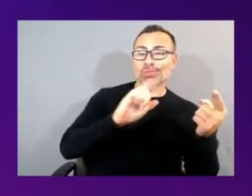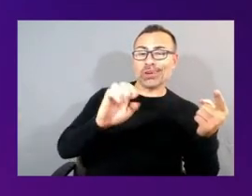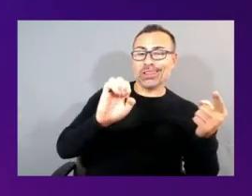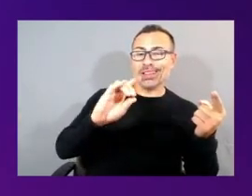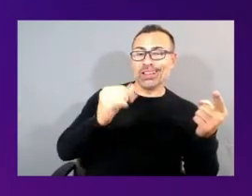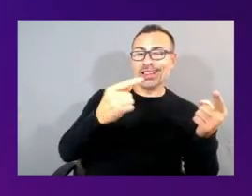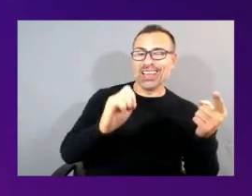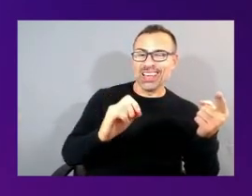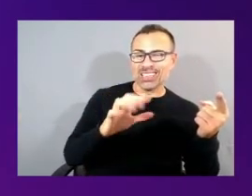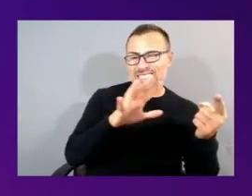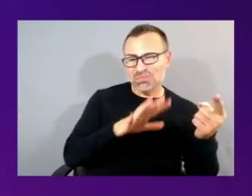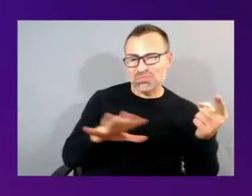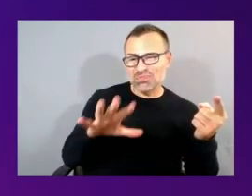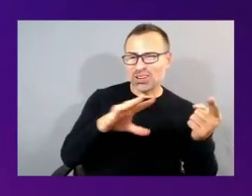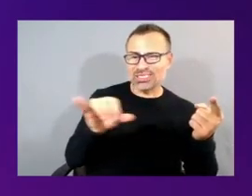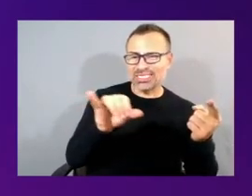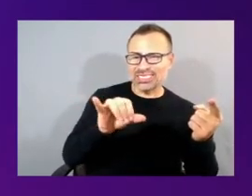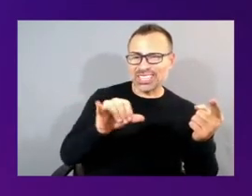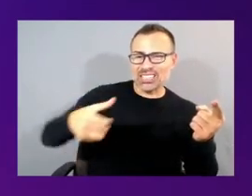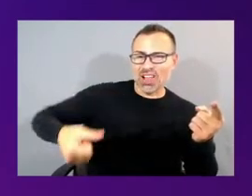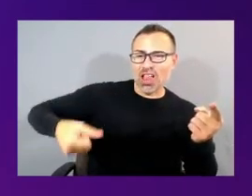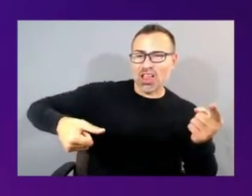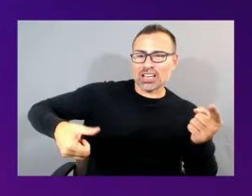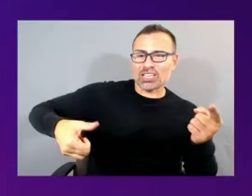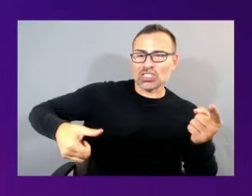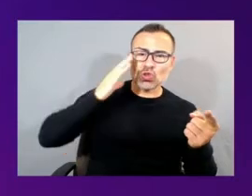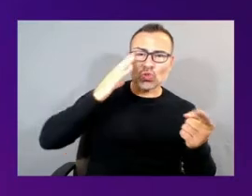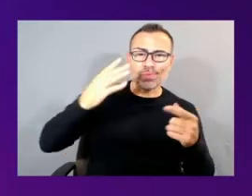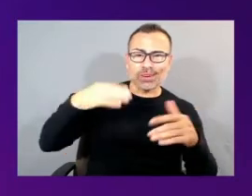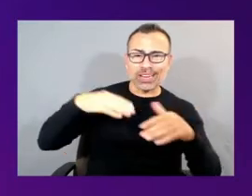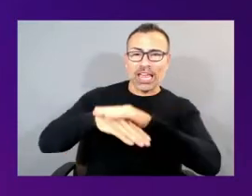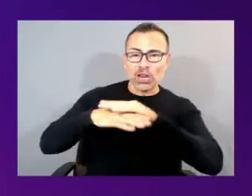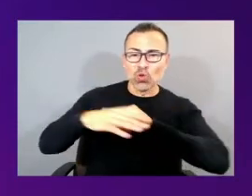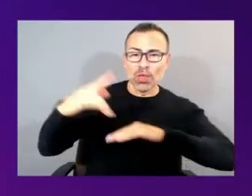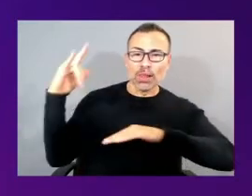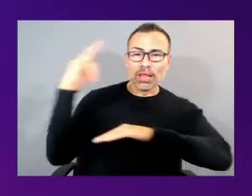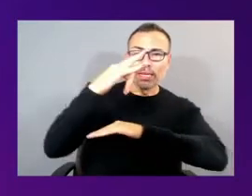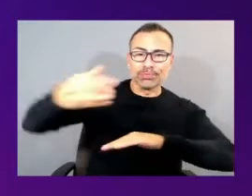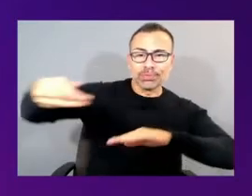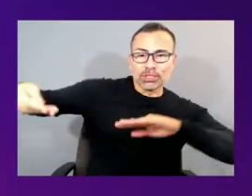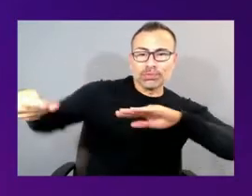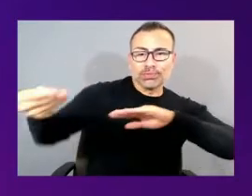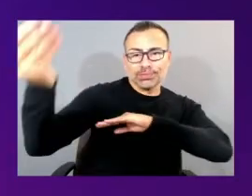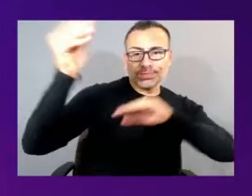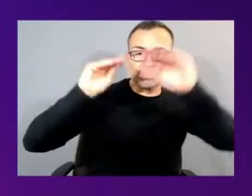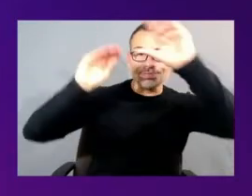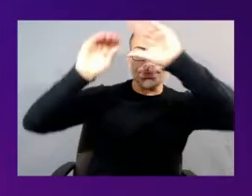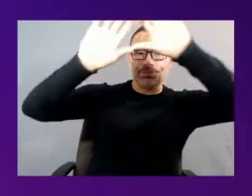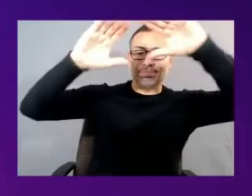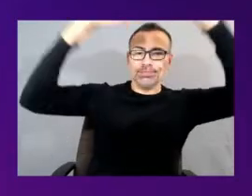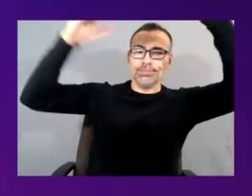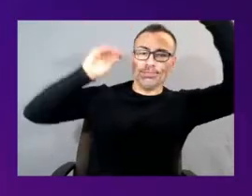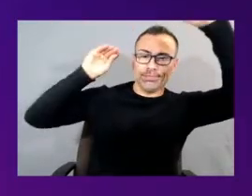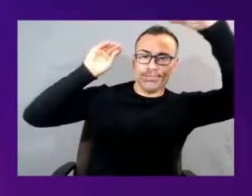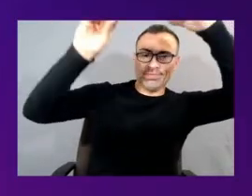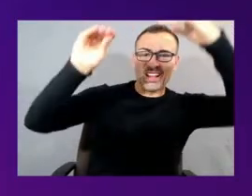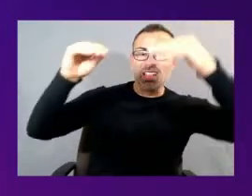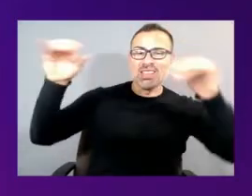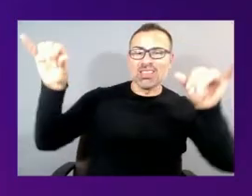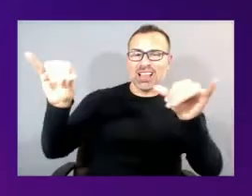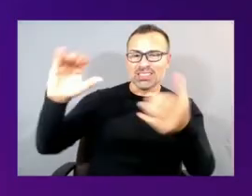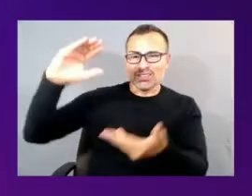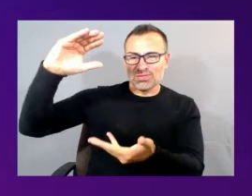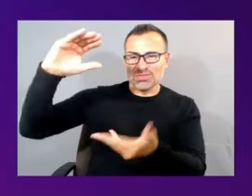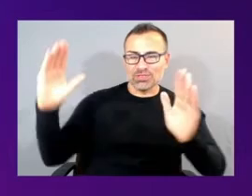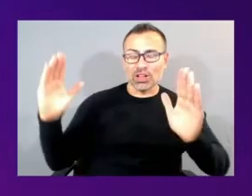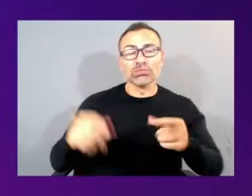50 pounds. It's got 52 vCPUs and more flavors we will continue to have, where you might have 104